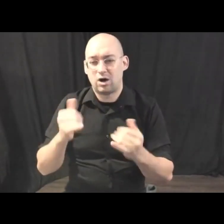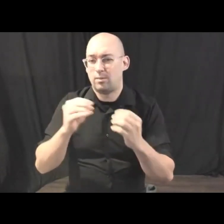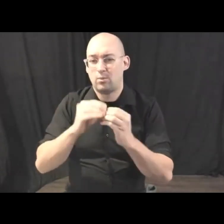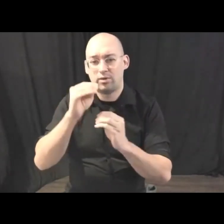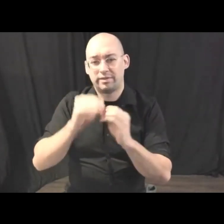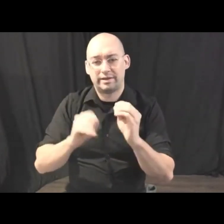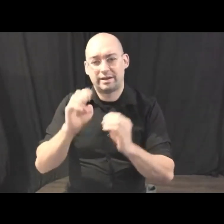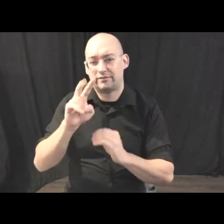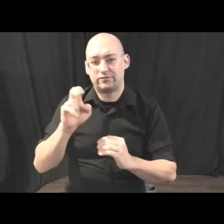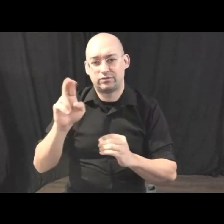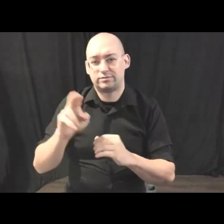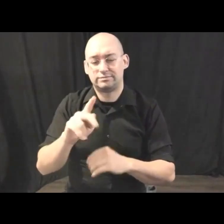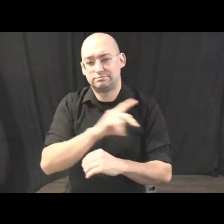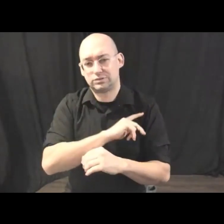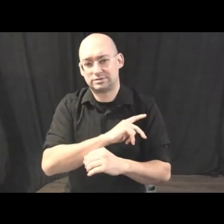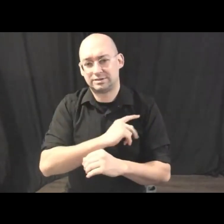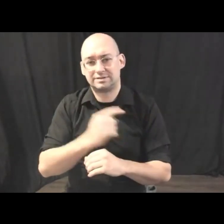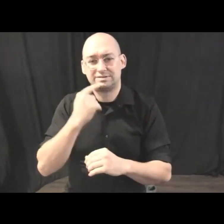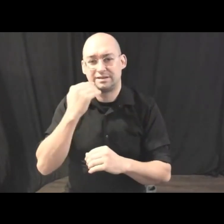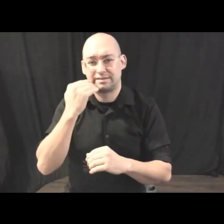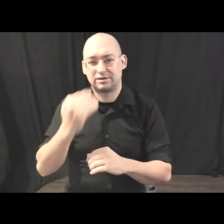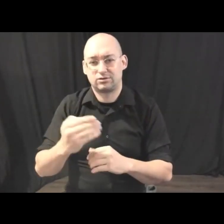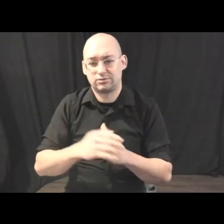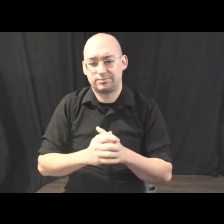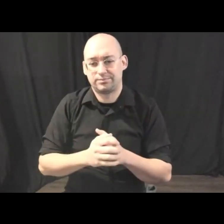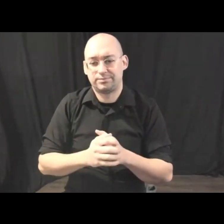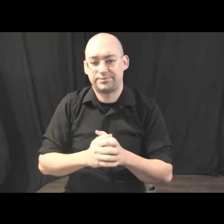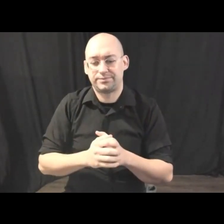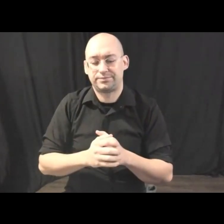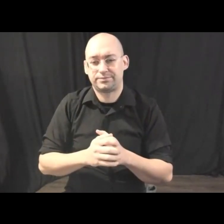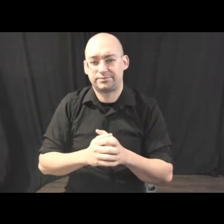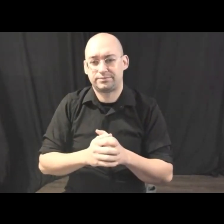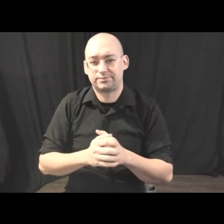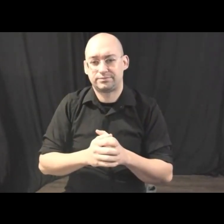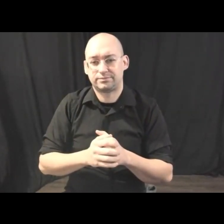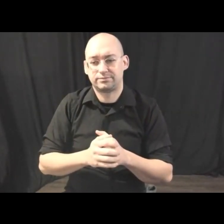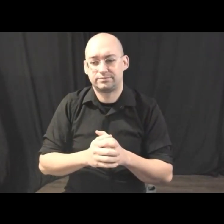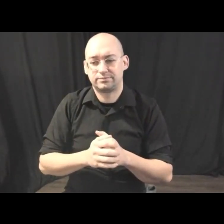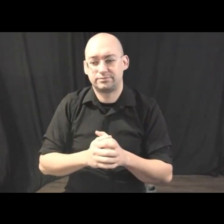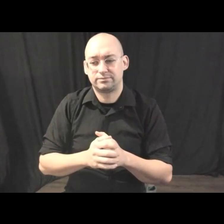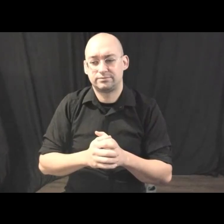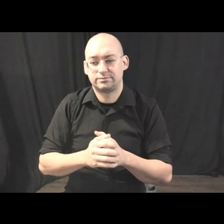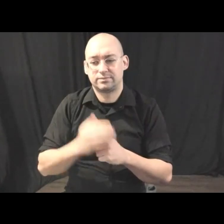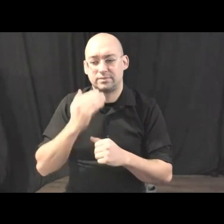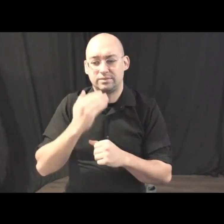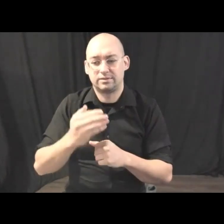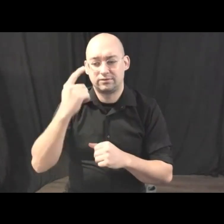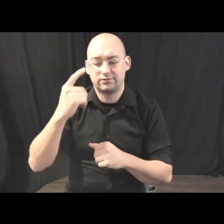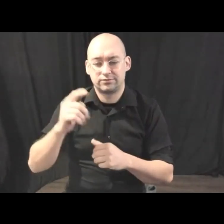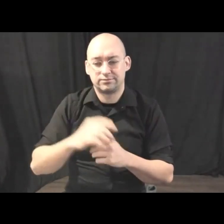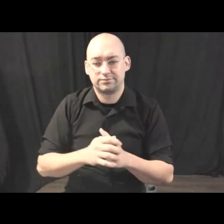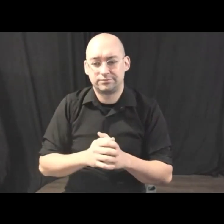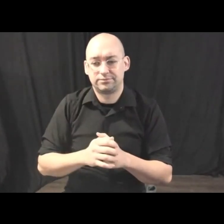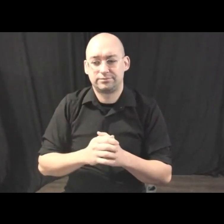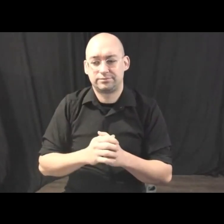just personally, thank you for the support. This is tough. And so the more, thank you for opening us with grace. We